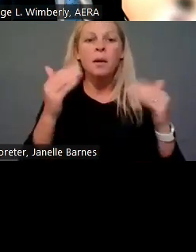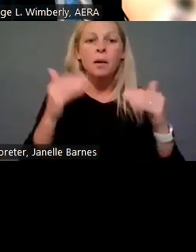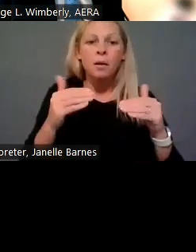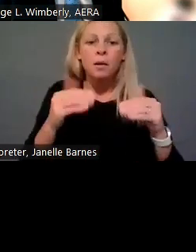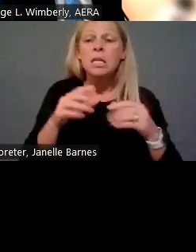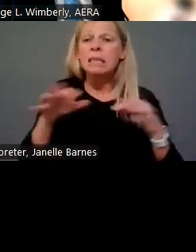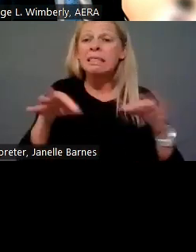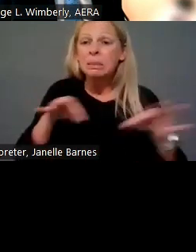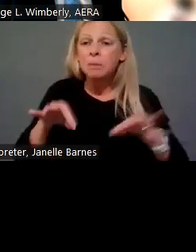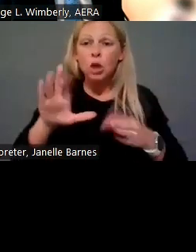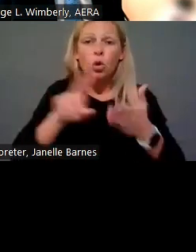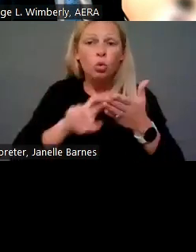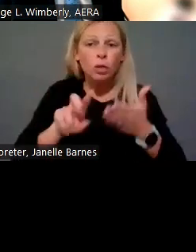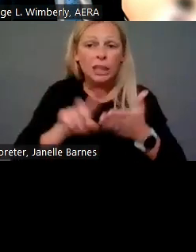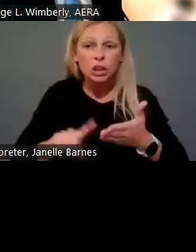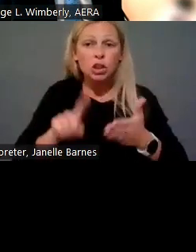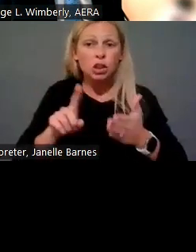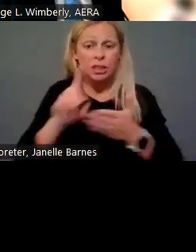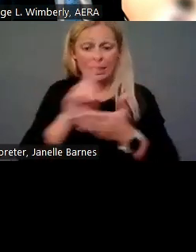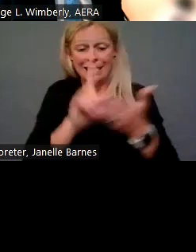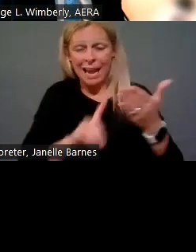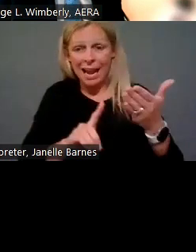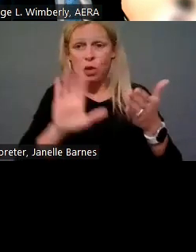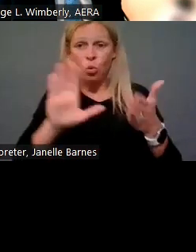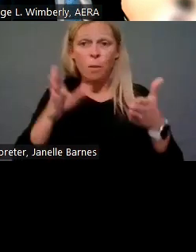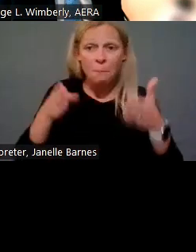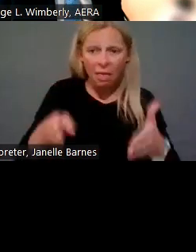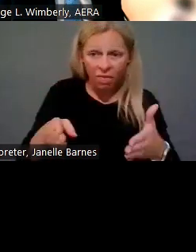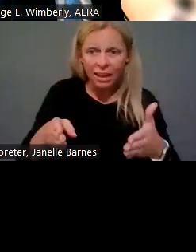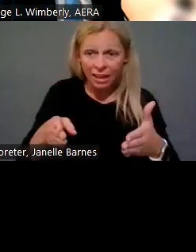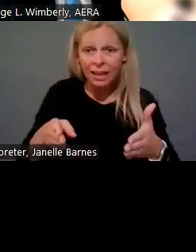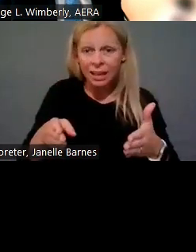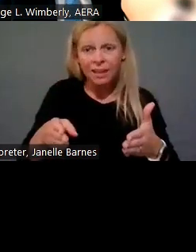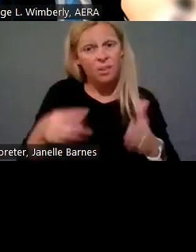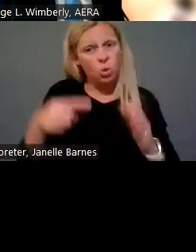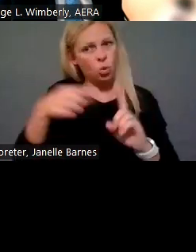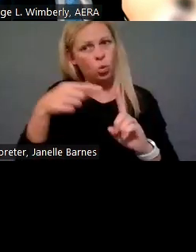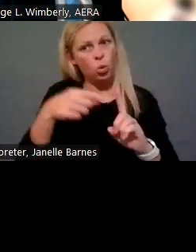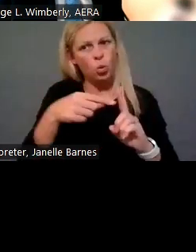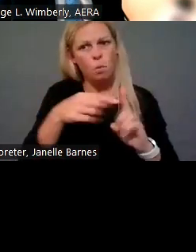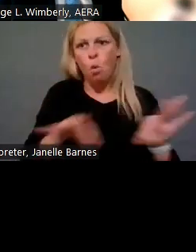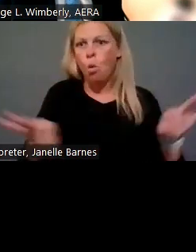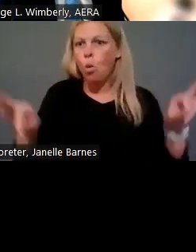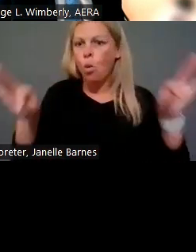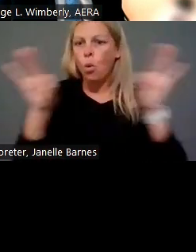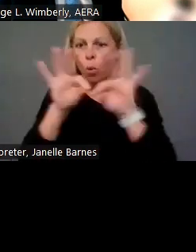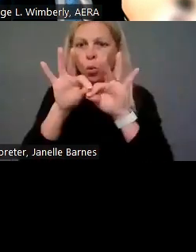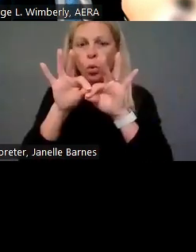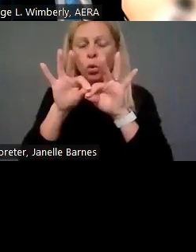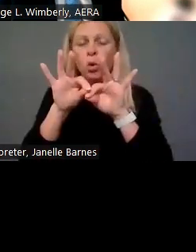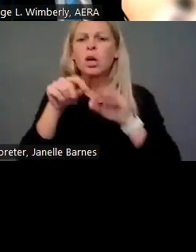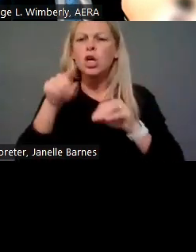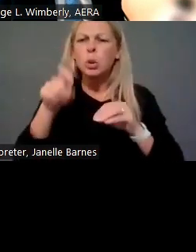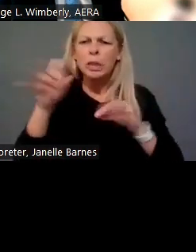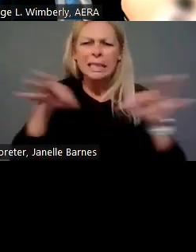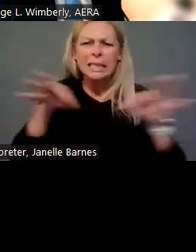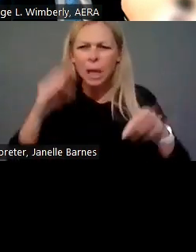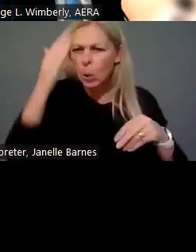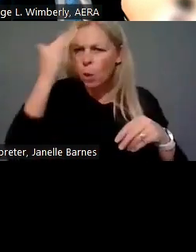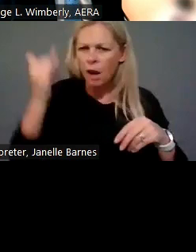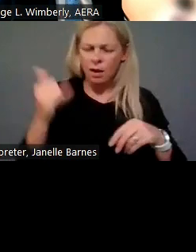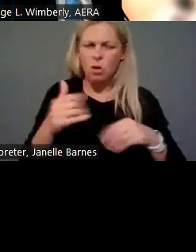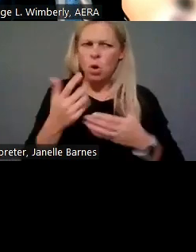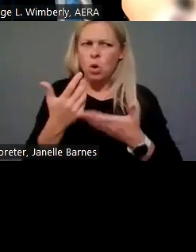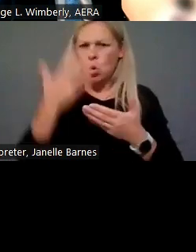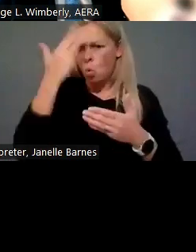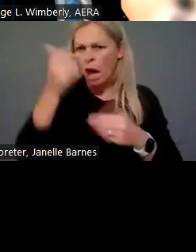Talk about your research design, your method. Now, this is going to is really key here, where your rationale. Why are you using these?